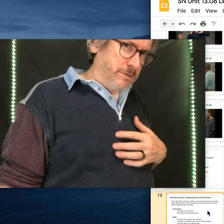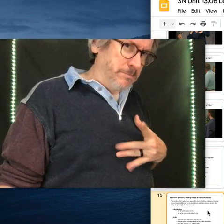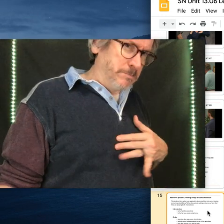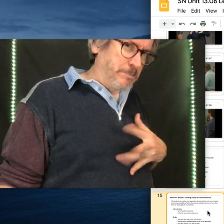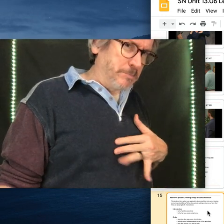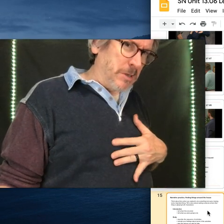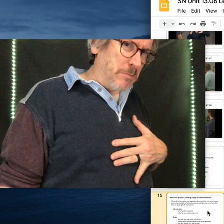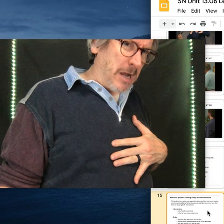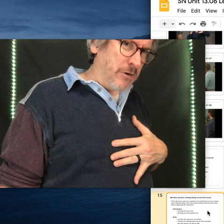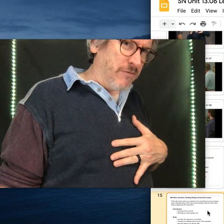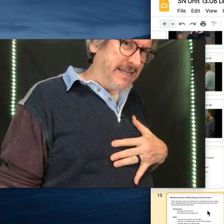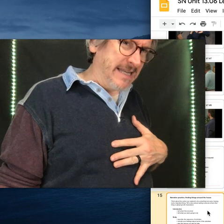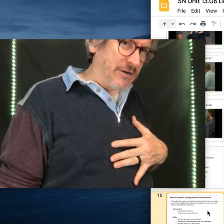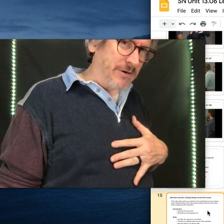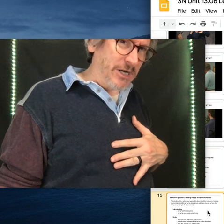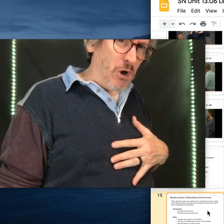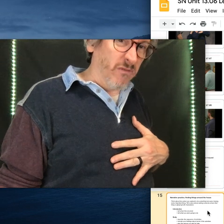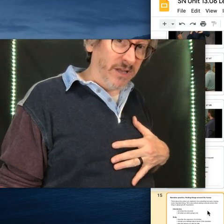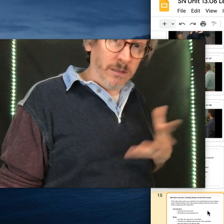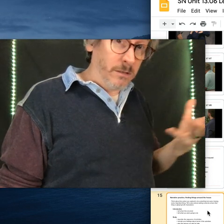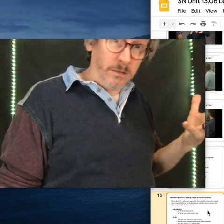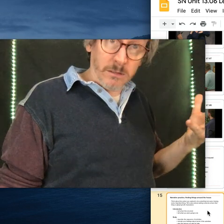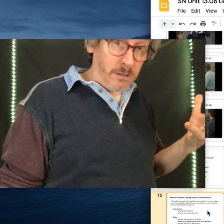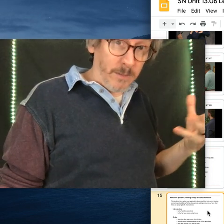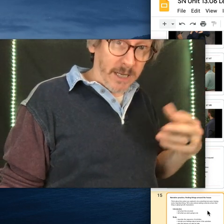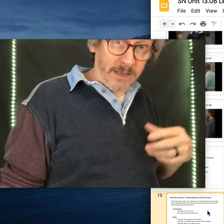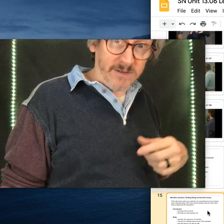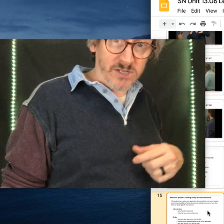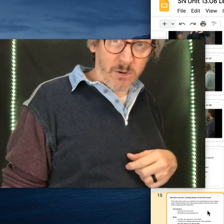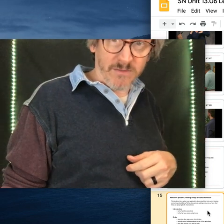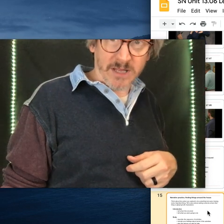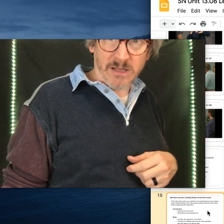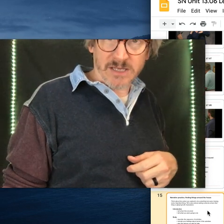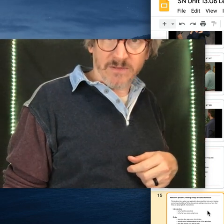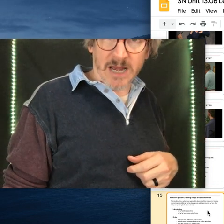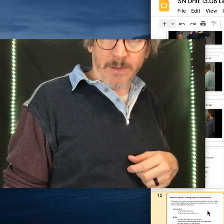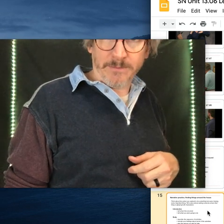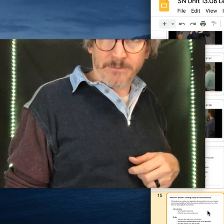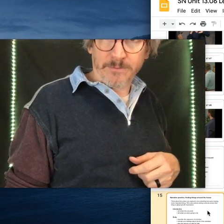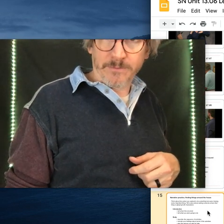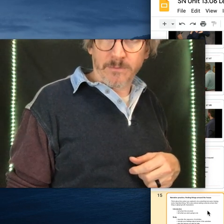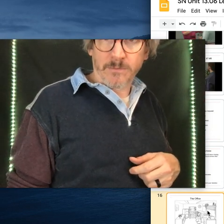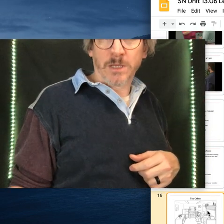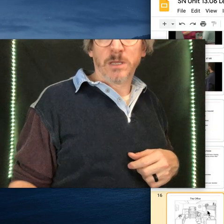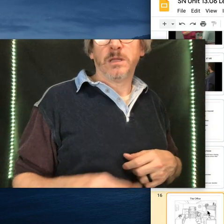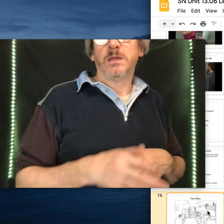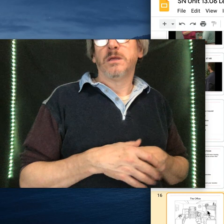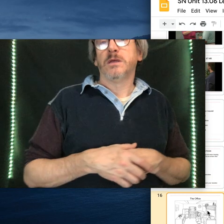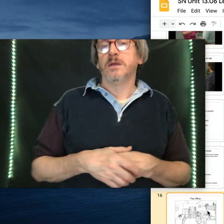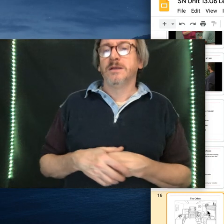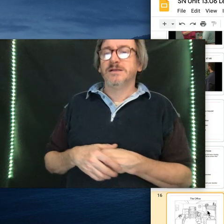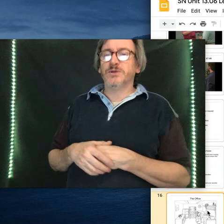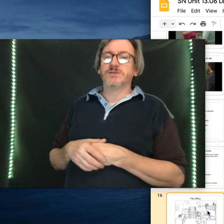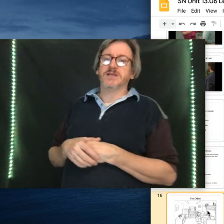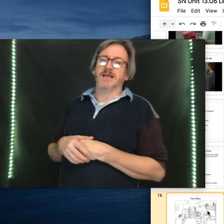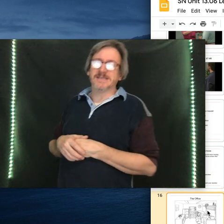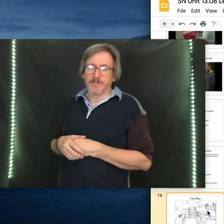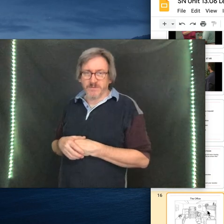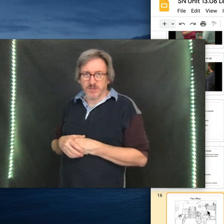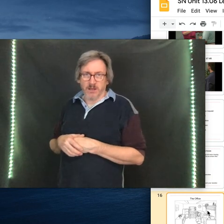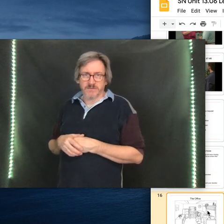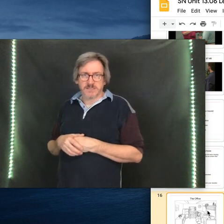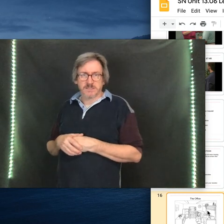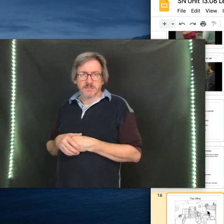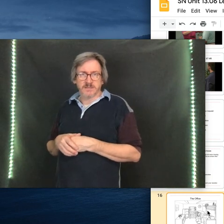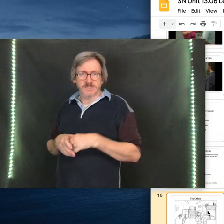I don't know if I did that during COVID. Oh my God, I've thrown everything else off. Anyway, so here's the example